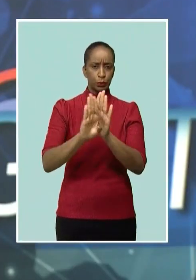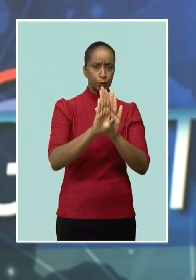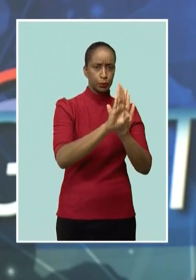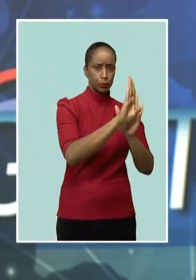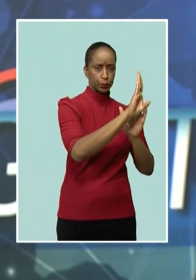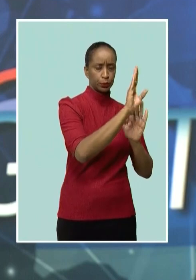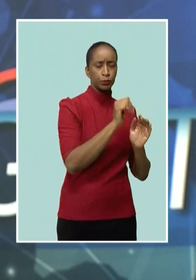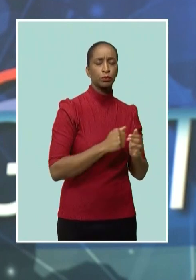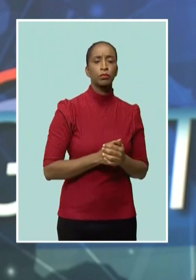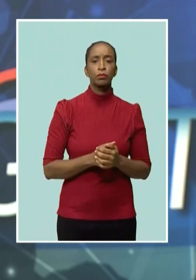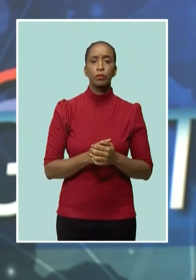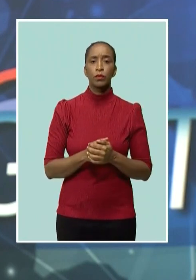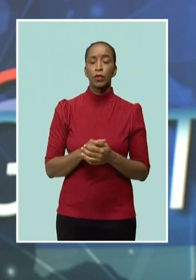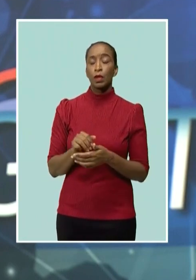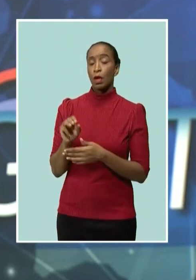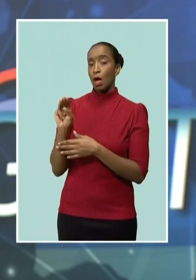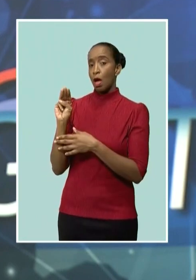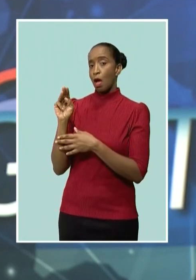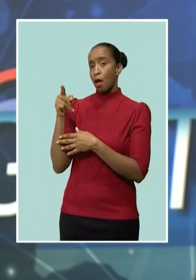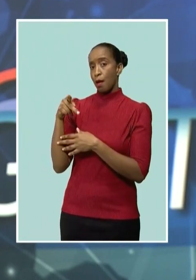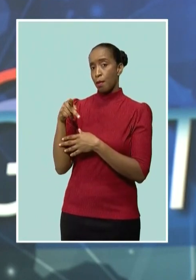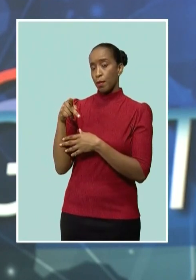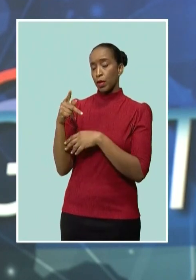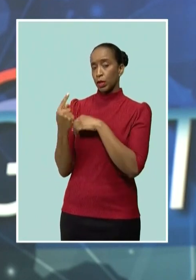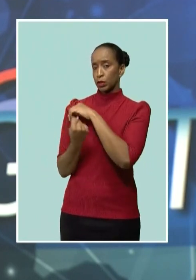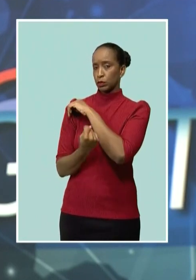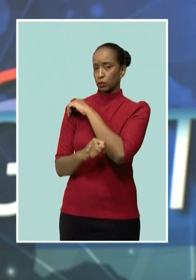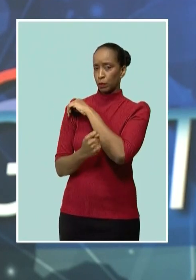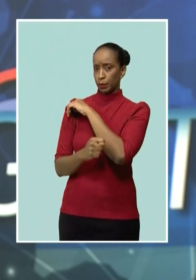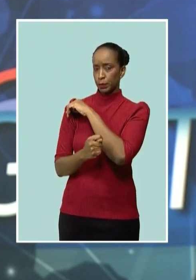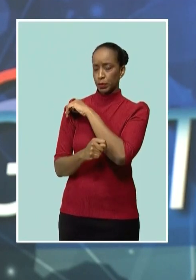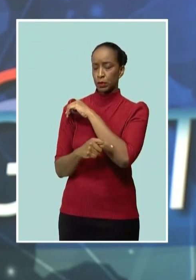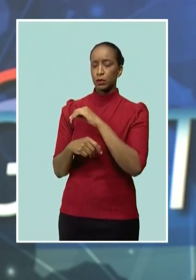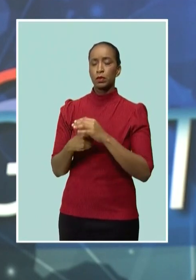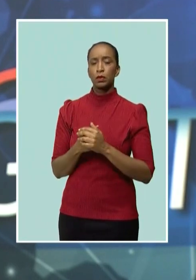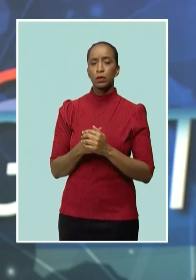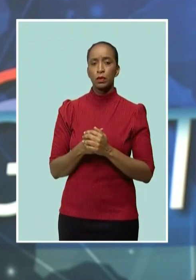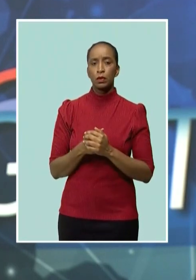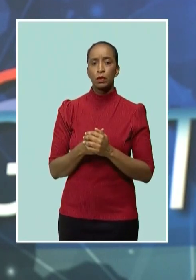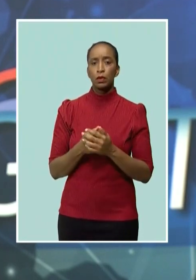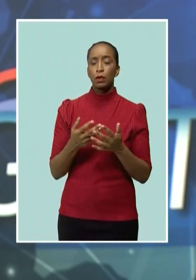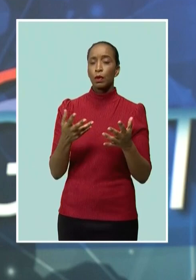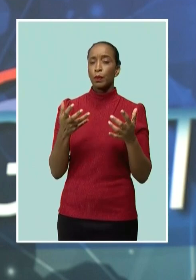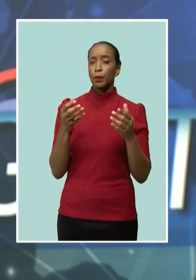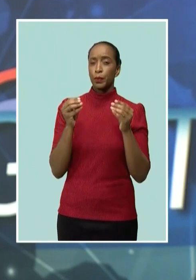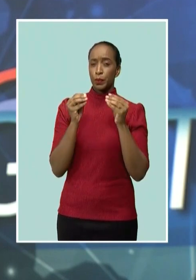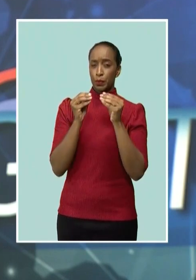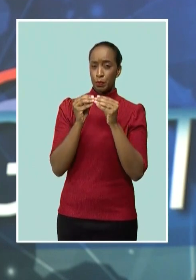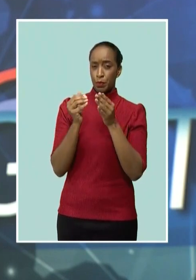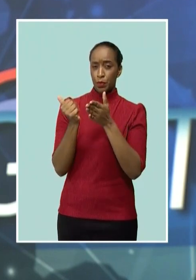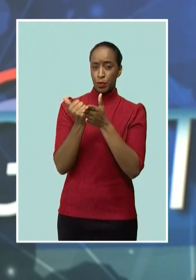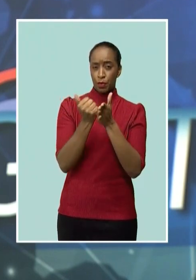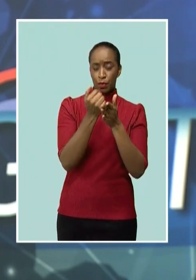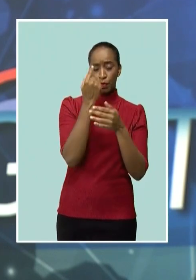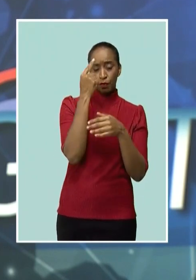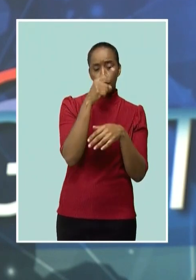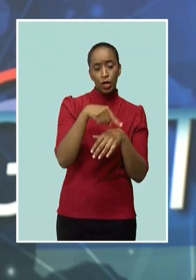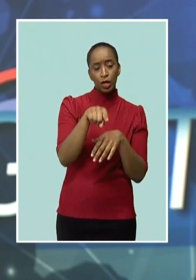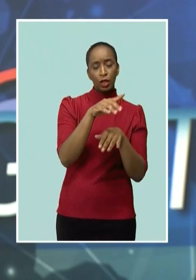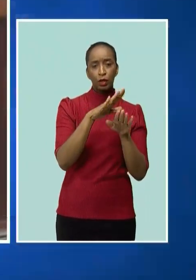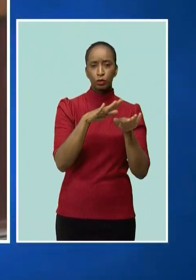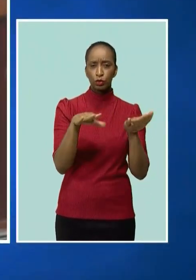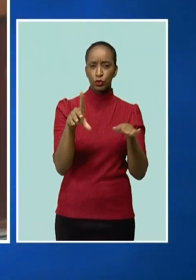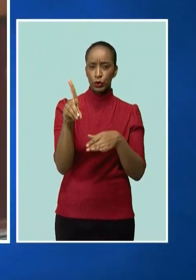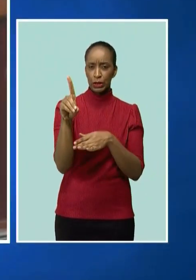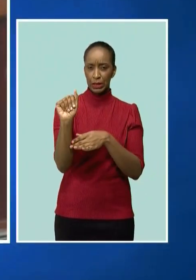debate, MP for St. Thomas, Cynthia Ford, a former Minister for People Empowerment, called for more help for disabled children. I